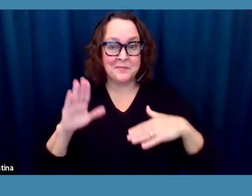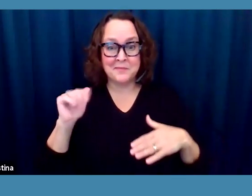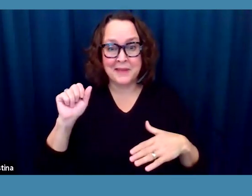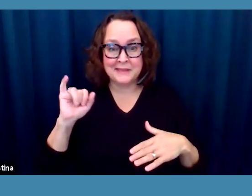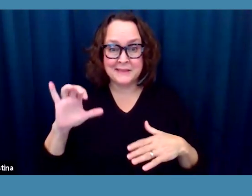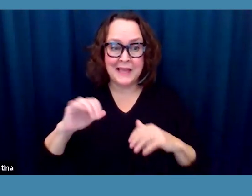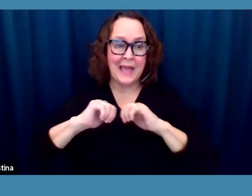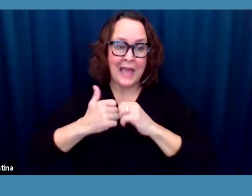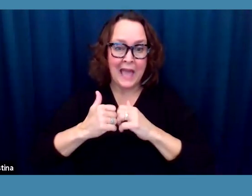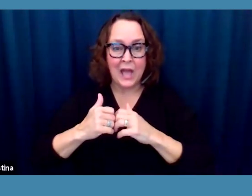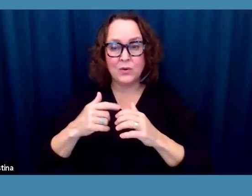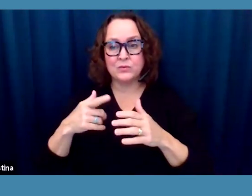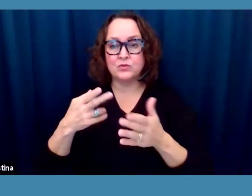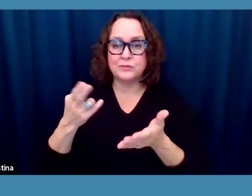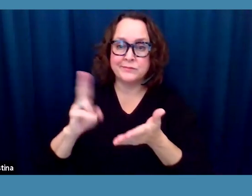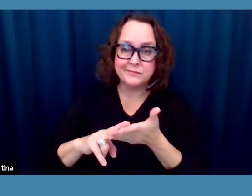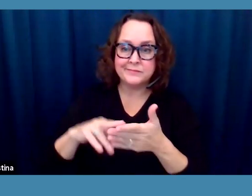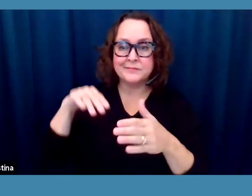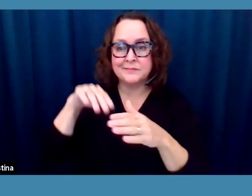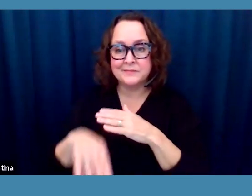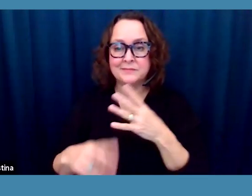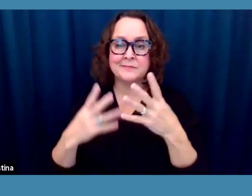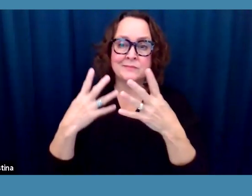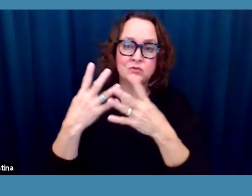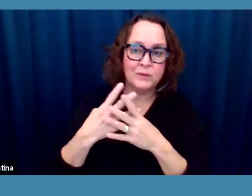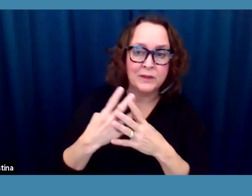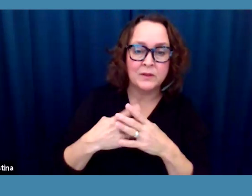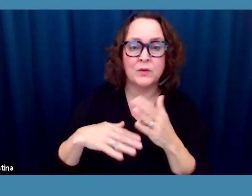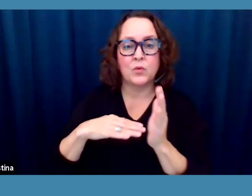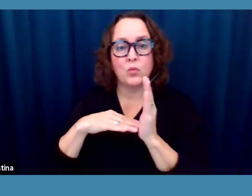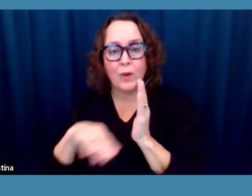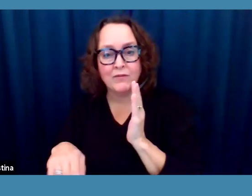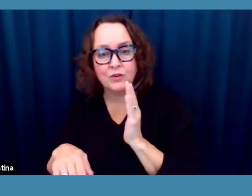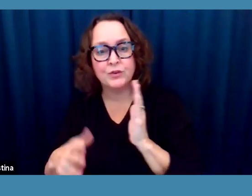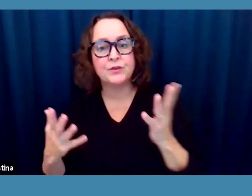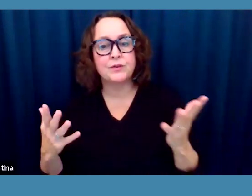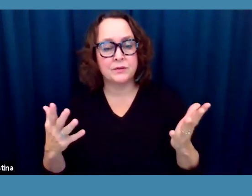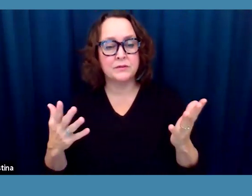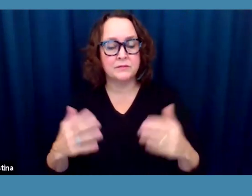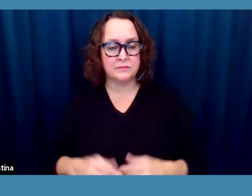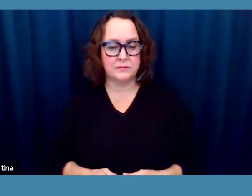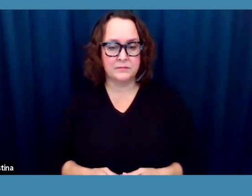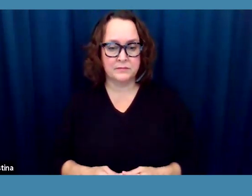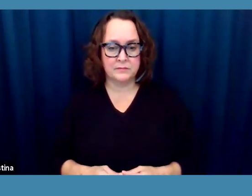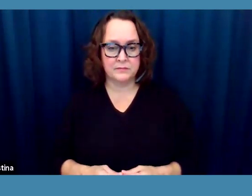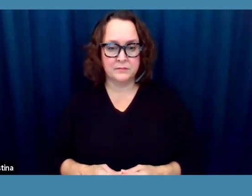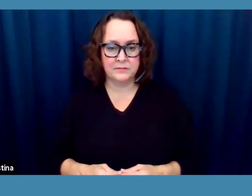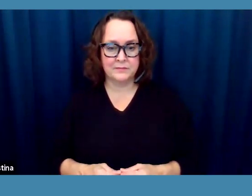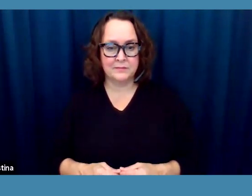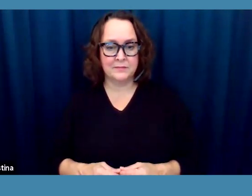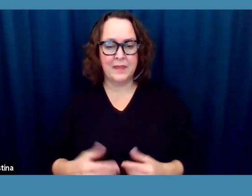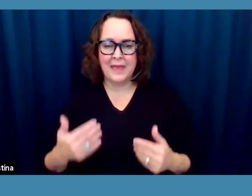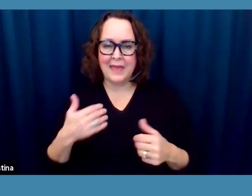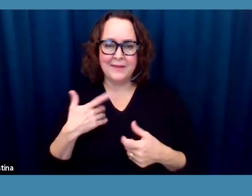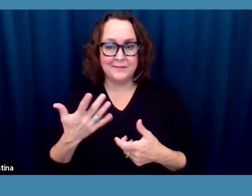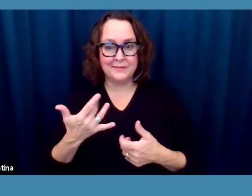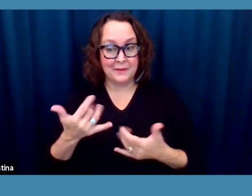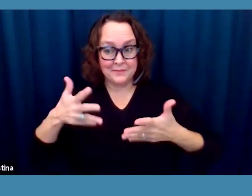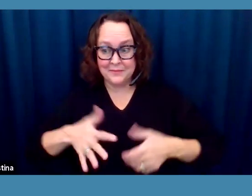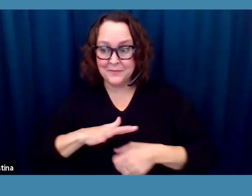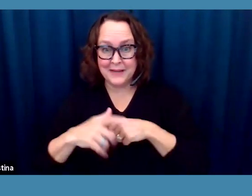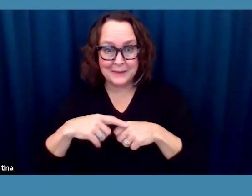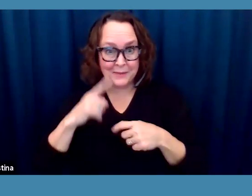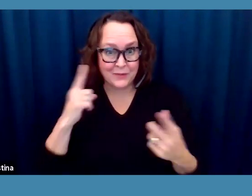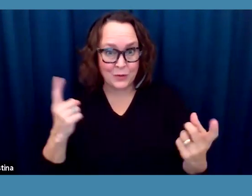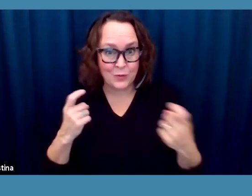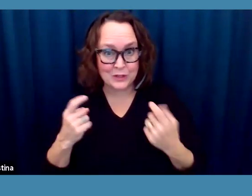get into the waiver and how to get screened and what will happen once you do. And and we have plenty of time for questions if folks